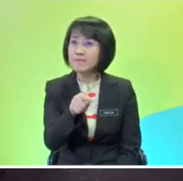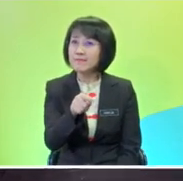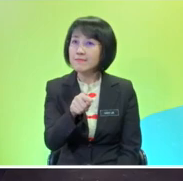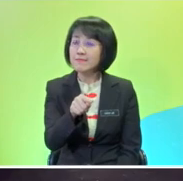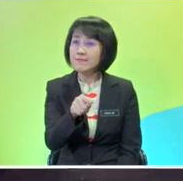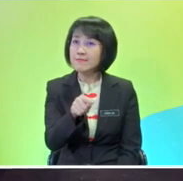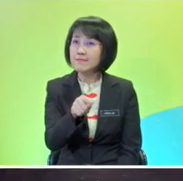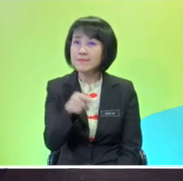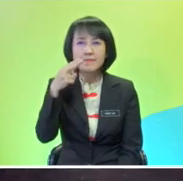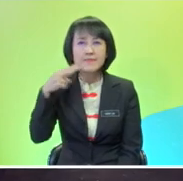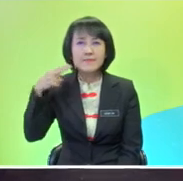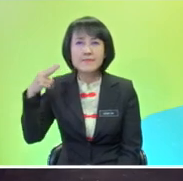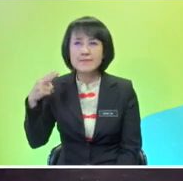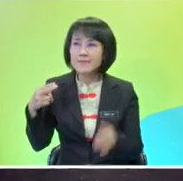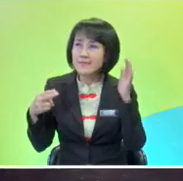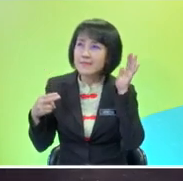Let me try again.